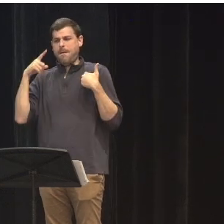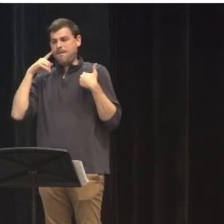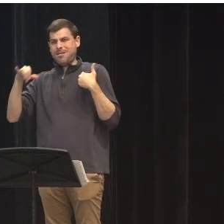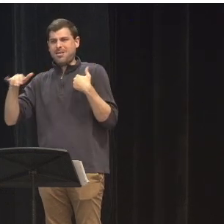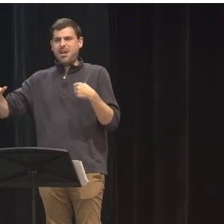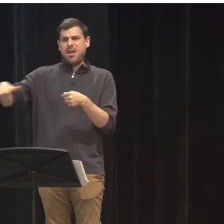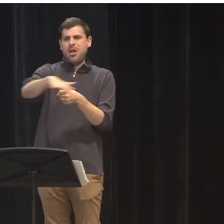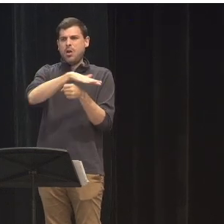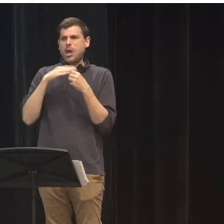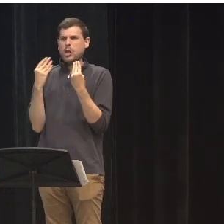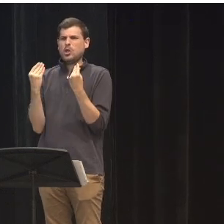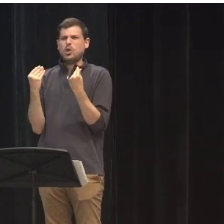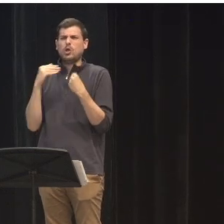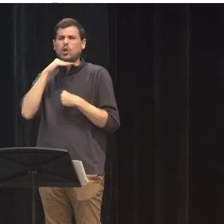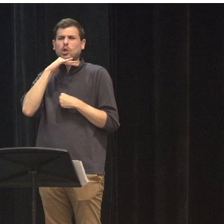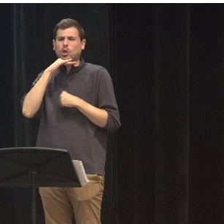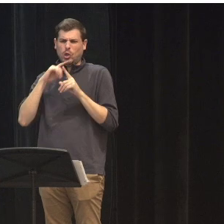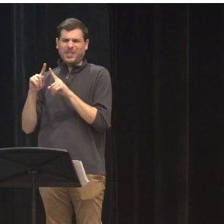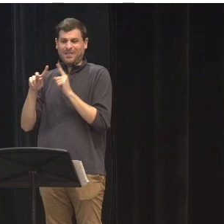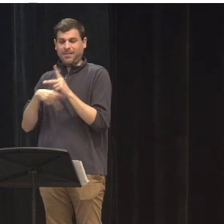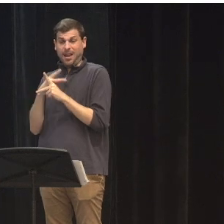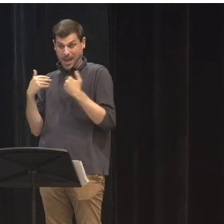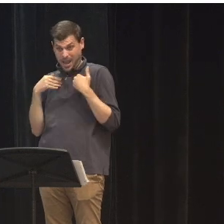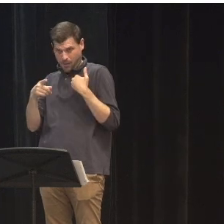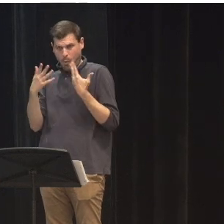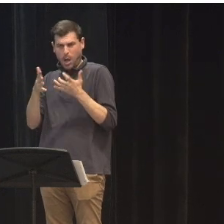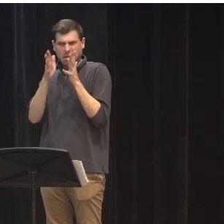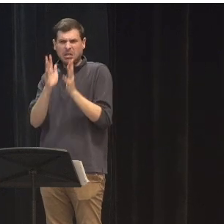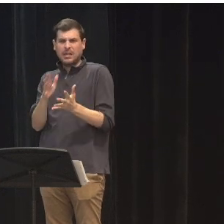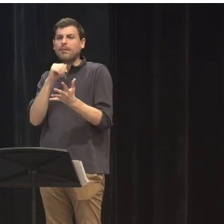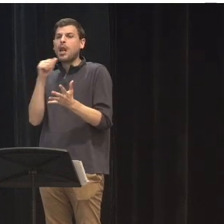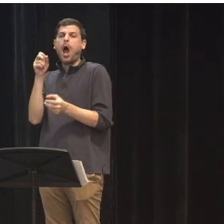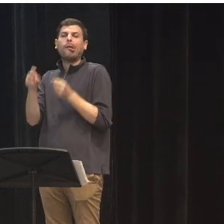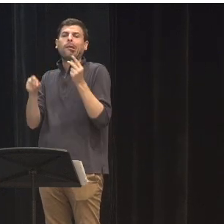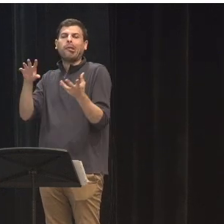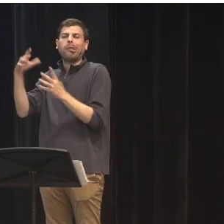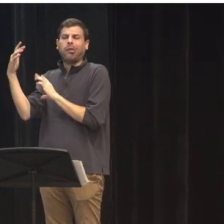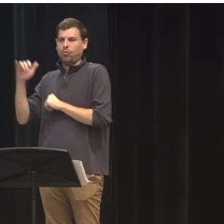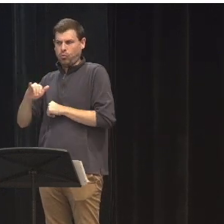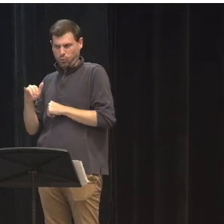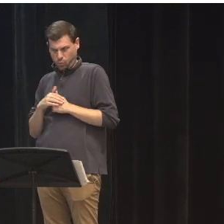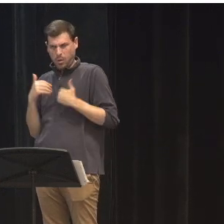soils that may be disposed of off-site. There's a full analysis of water and